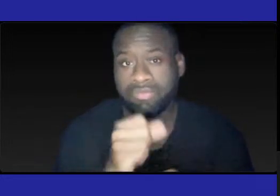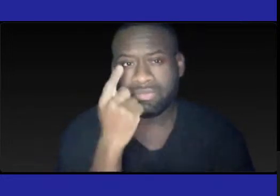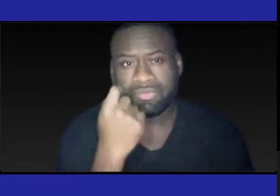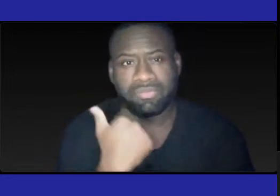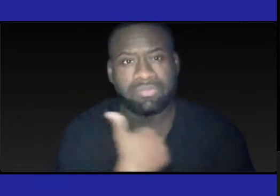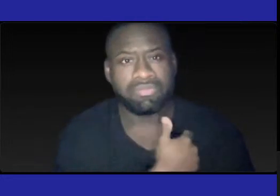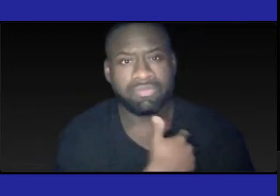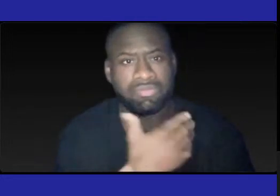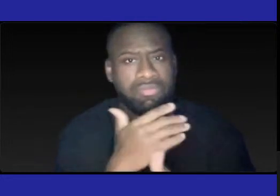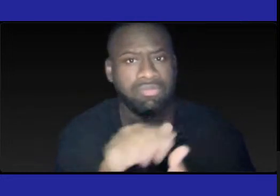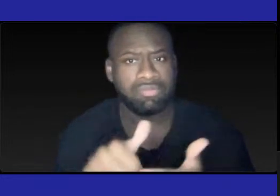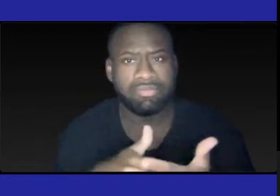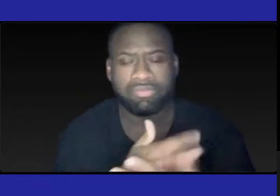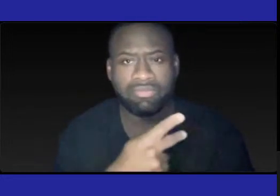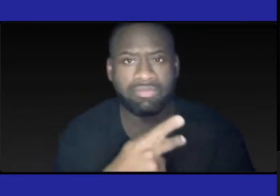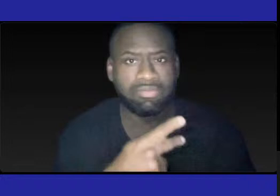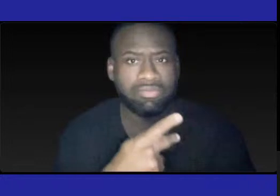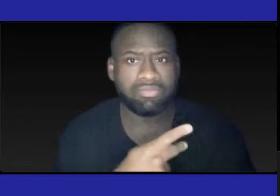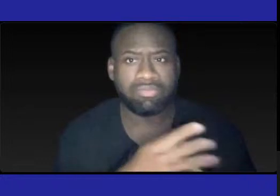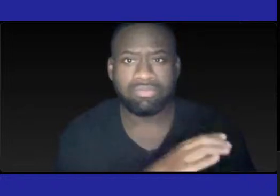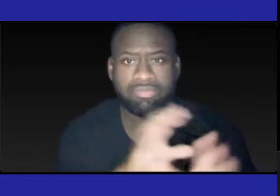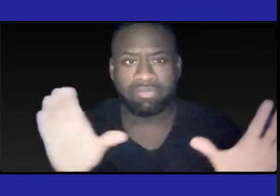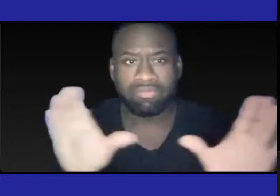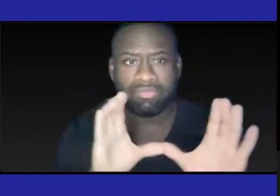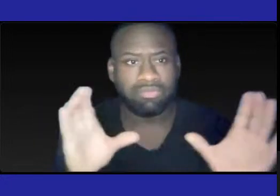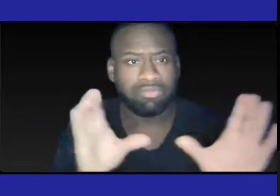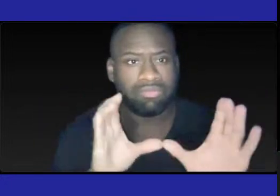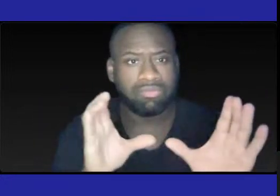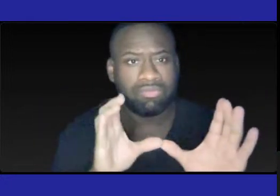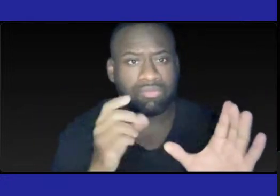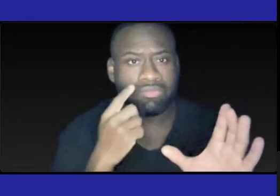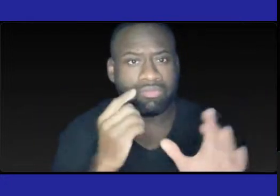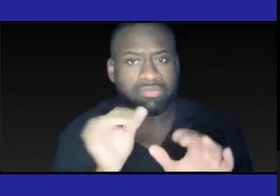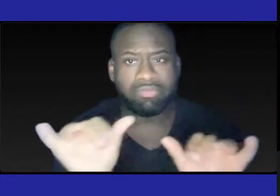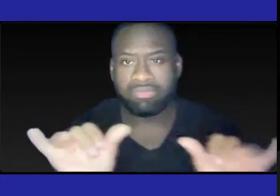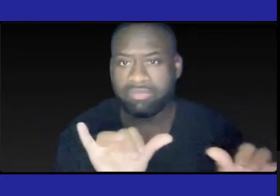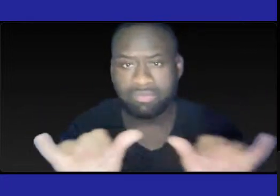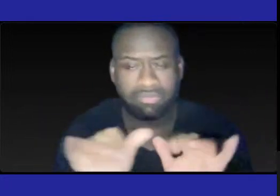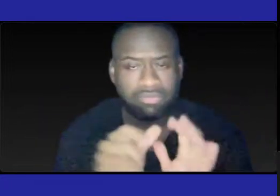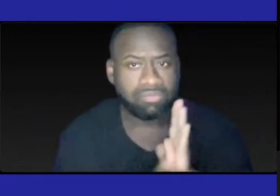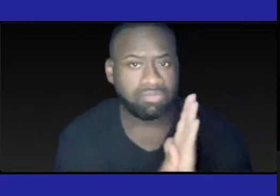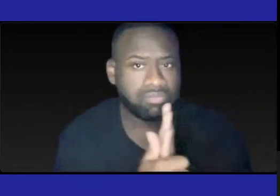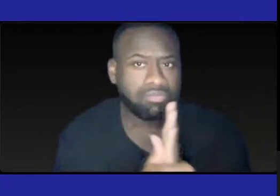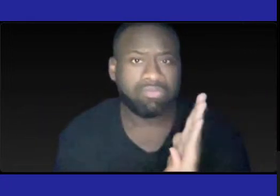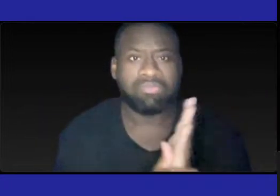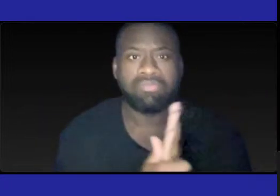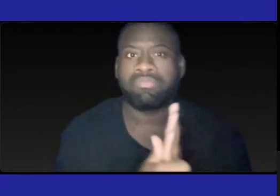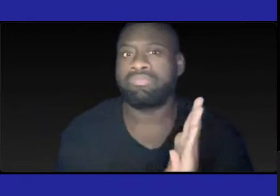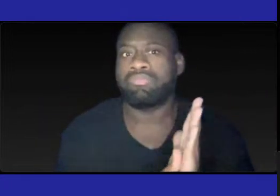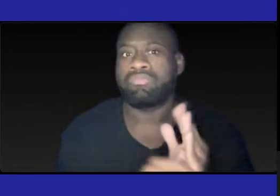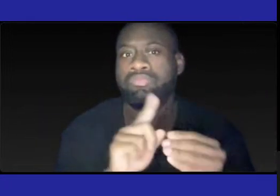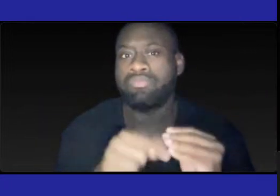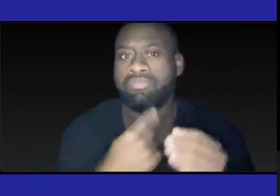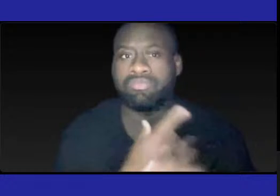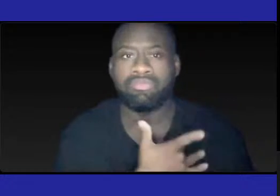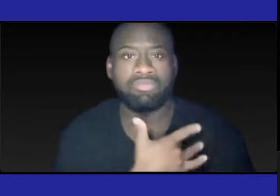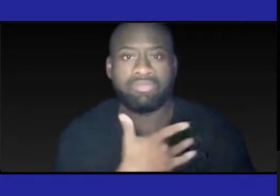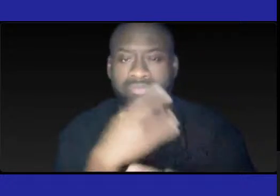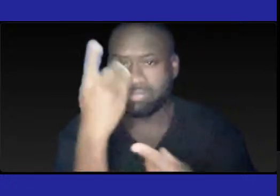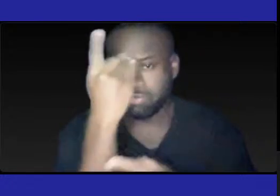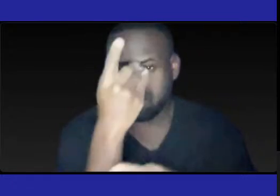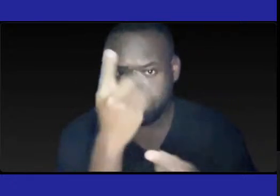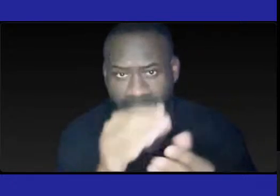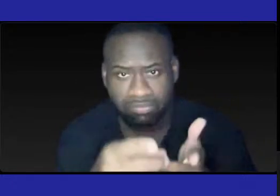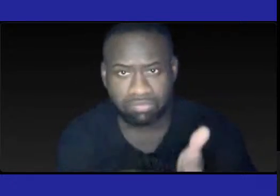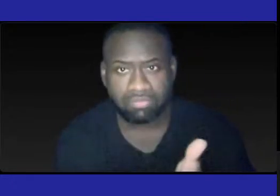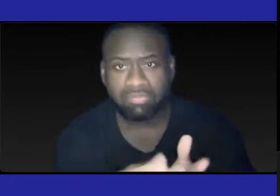our maintenance of certification for the boards, we're all reviewing the same articles, and there are a number of articles on cardiac disease being the leading